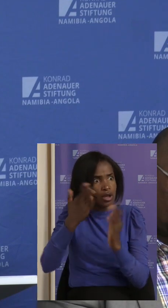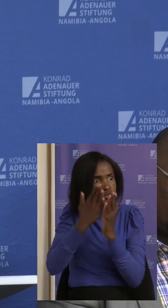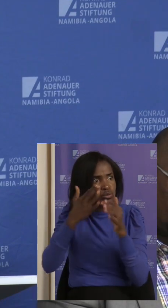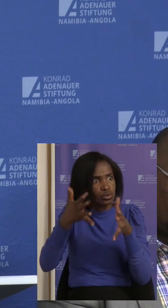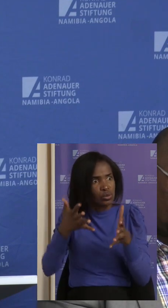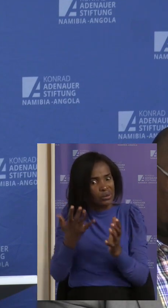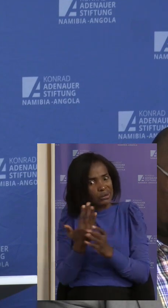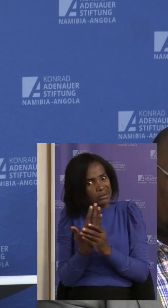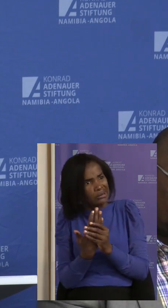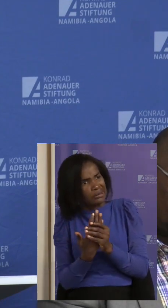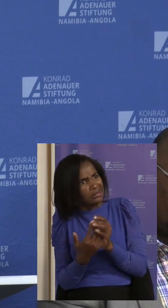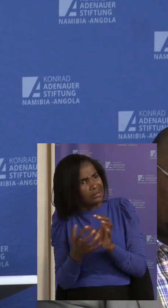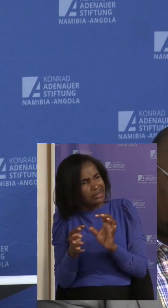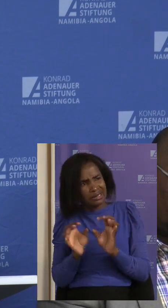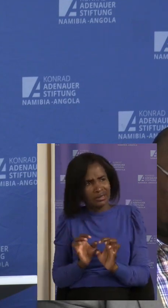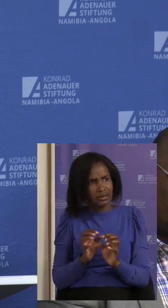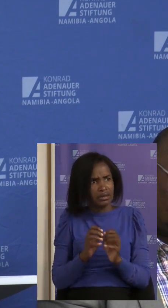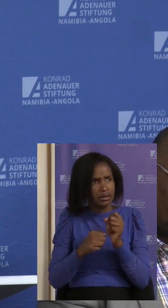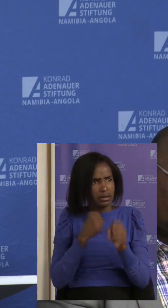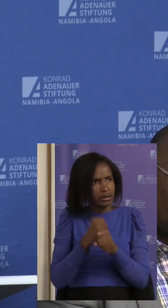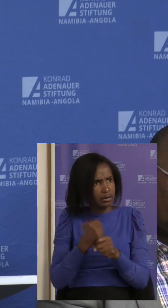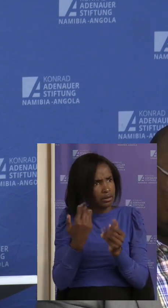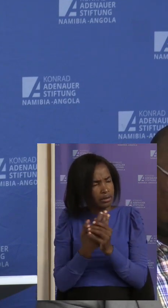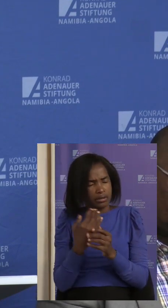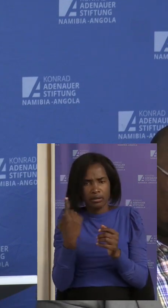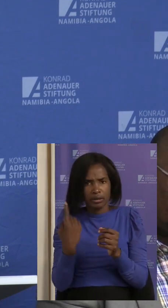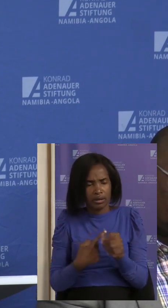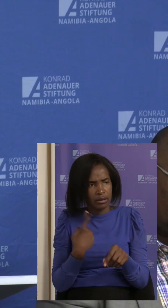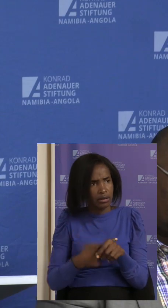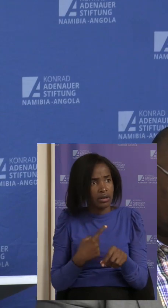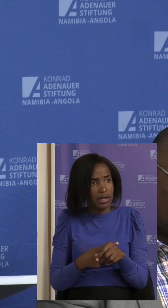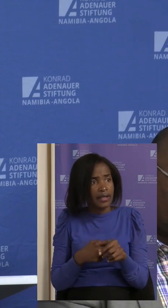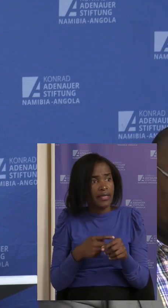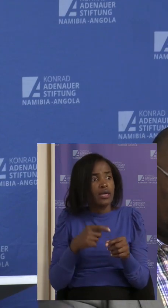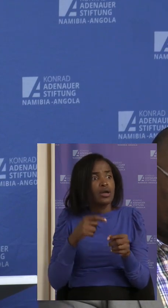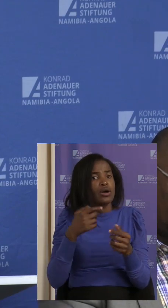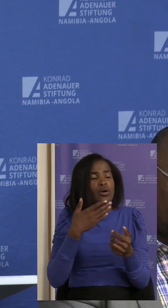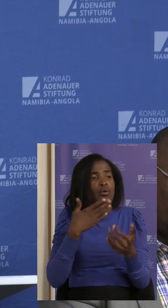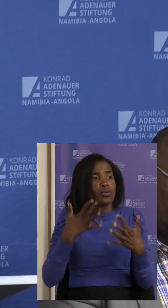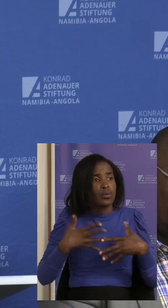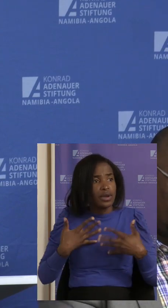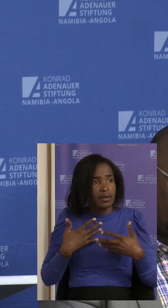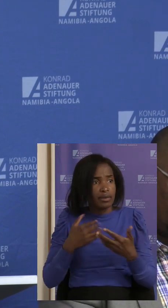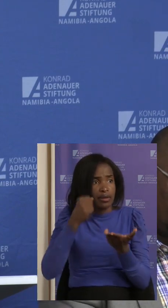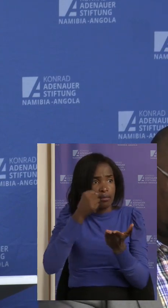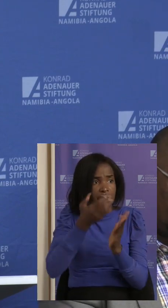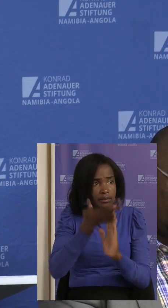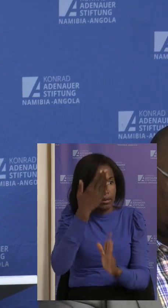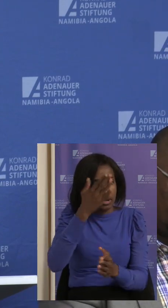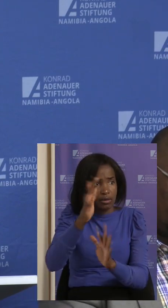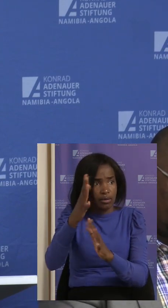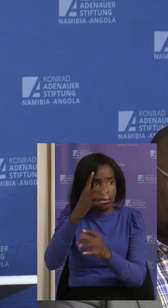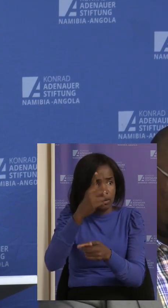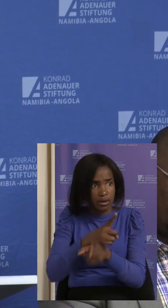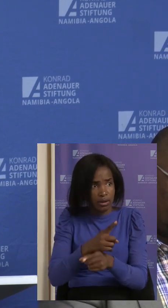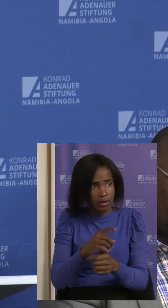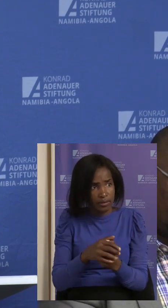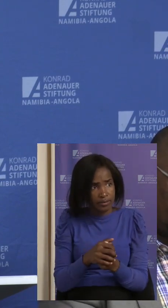year. So even now, we welcome the budget increase. We applaud government really